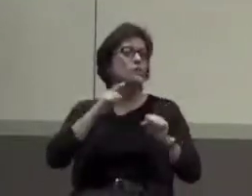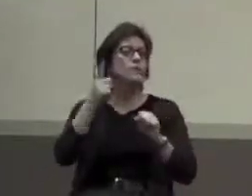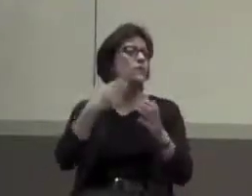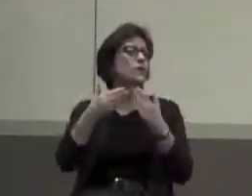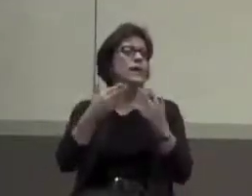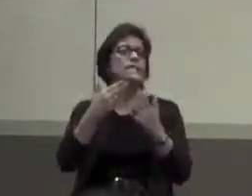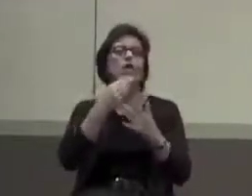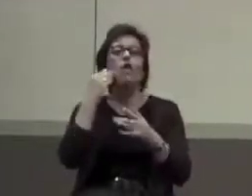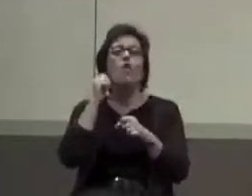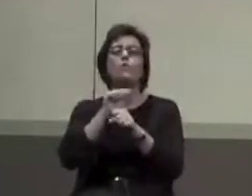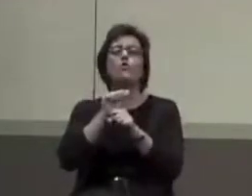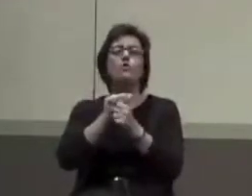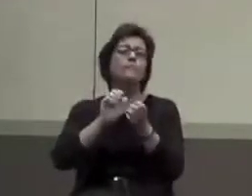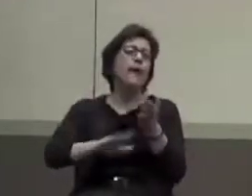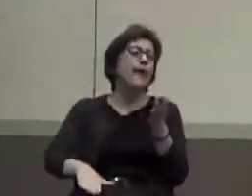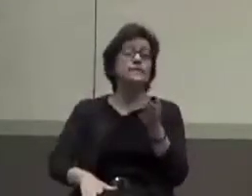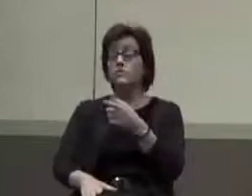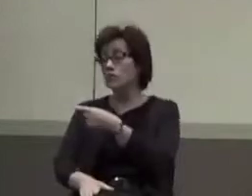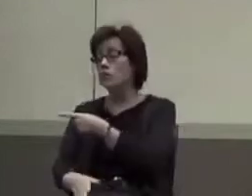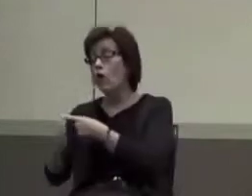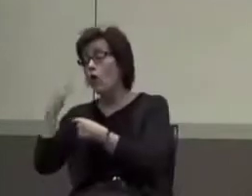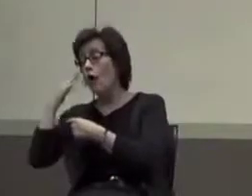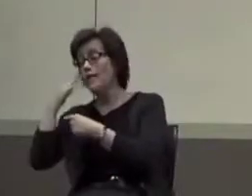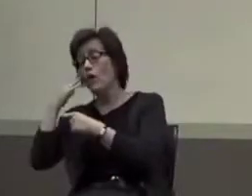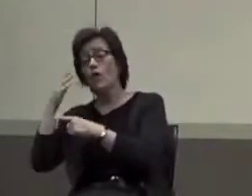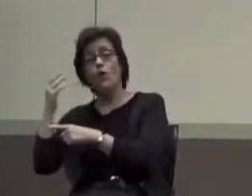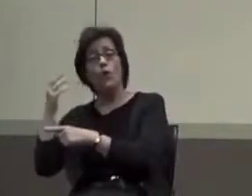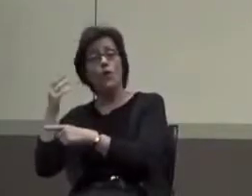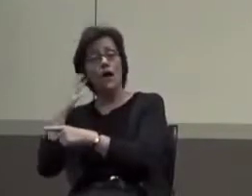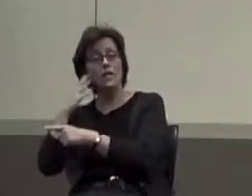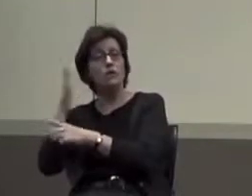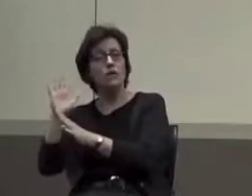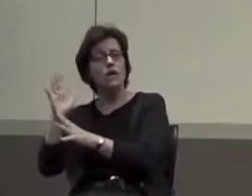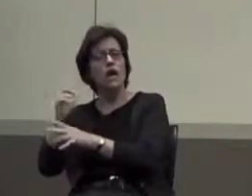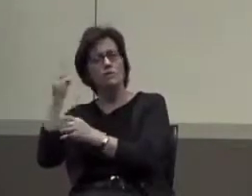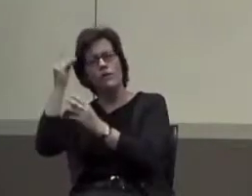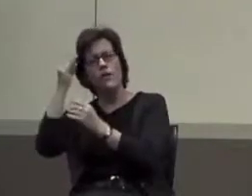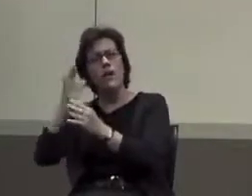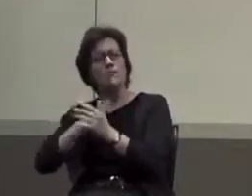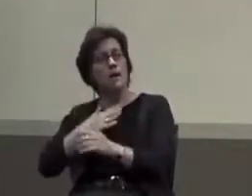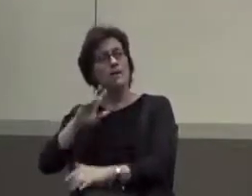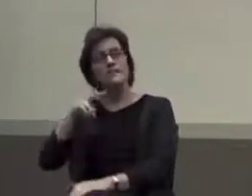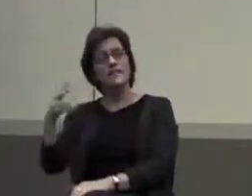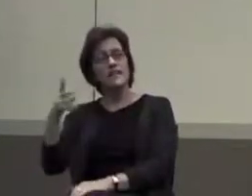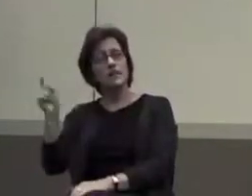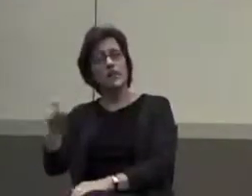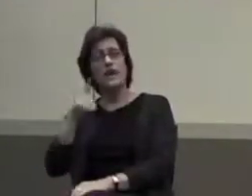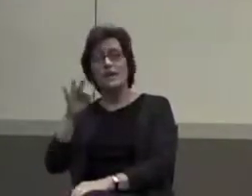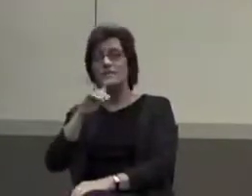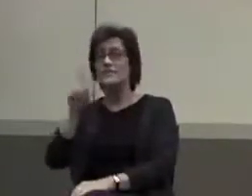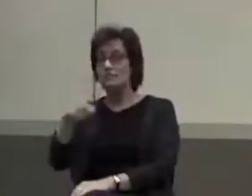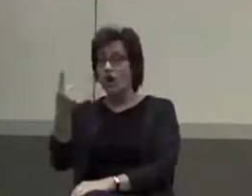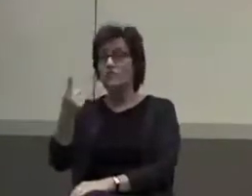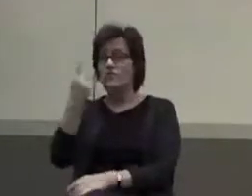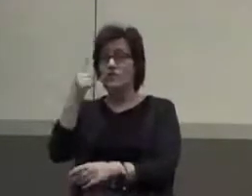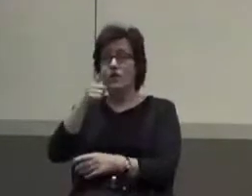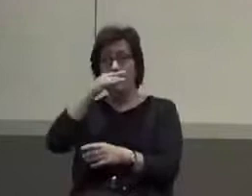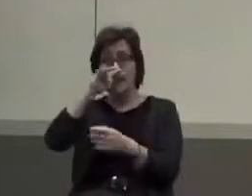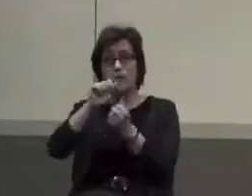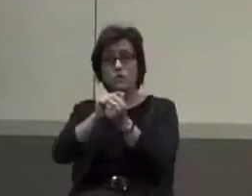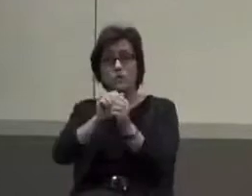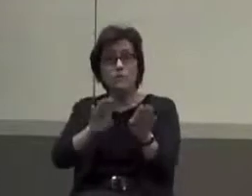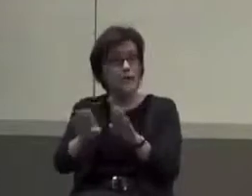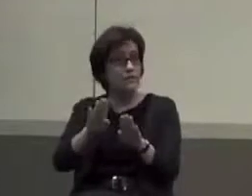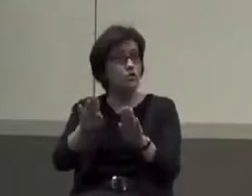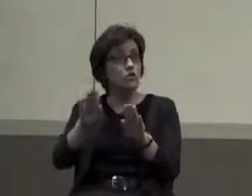just, like I said, I was just thinking about, basically my second question would have been if it was just for the kids with behavioral